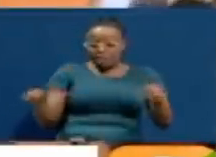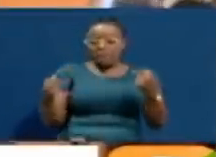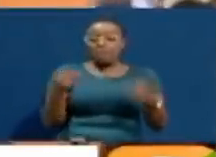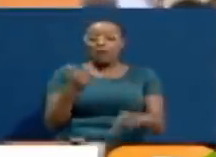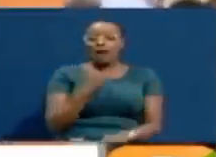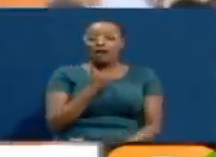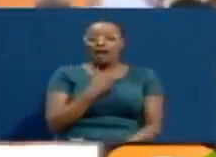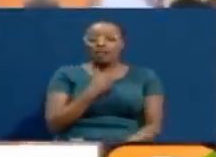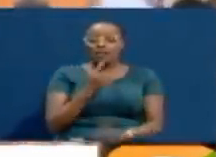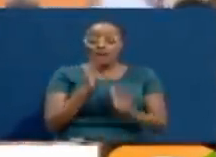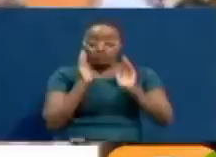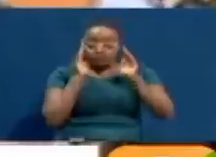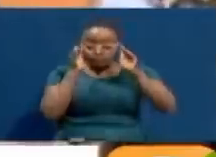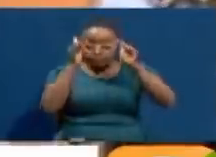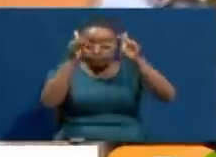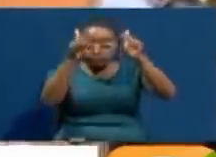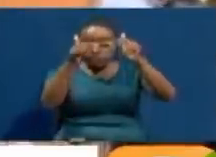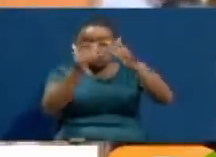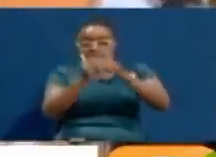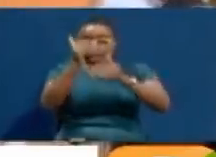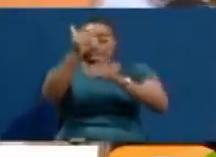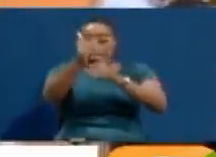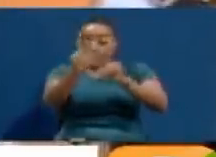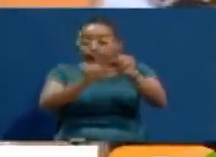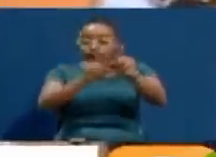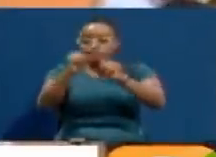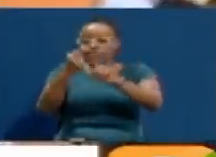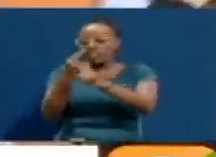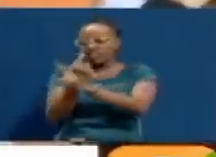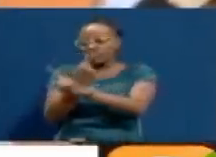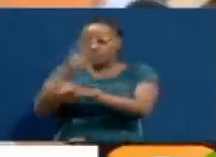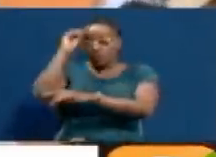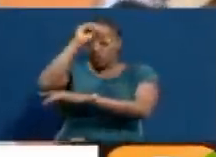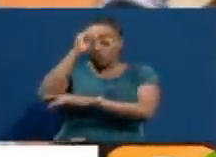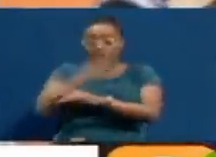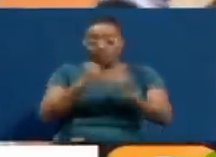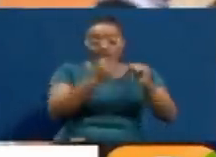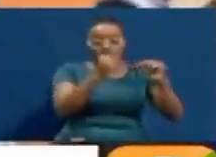the spotlight is cast on upcoming tours. Will the difference of opinion between the